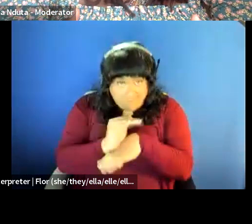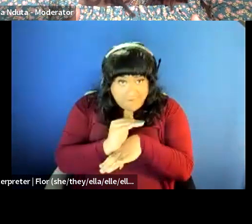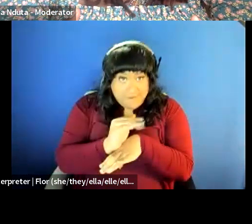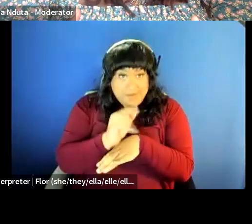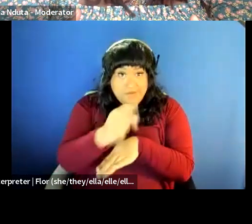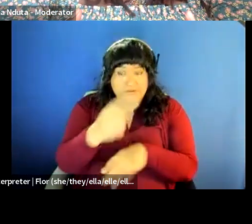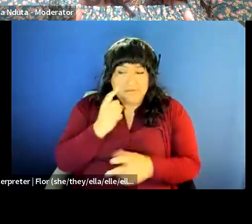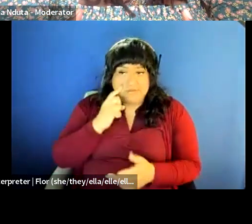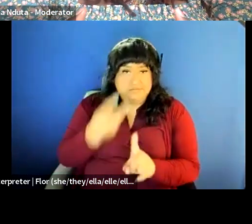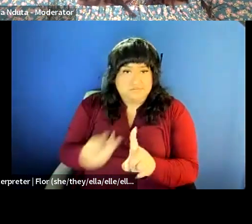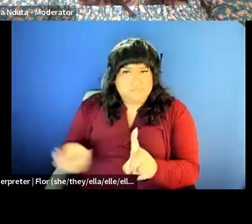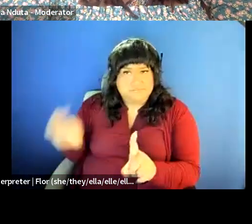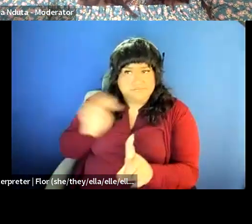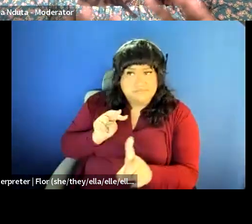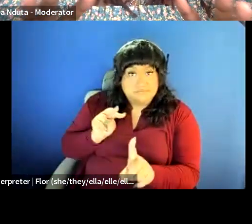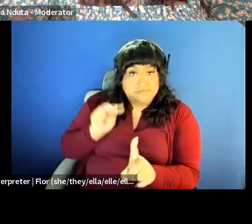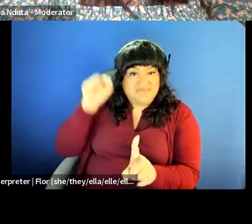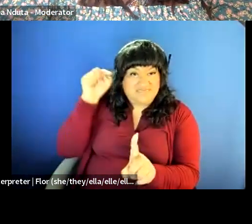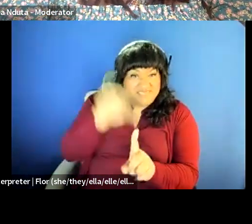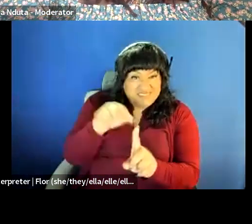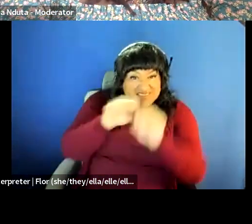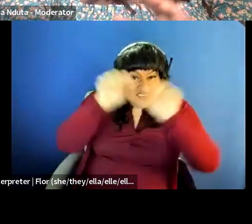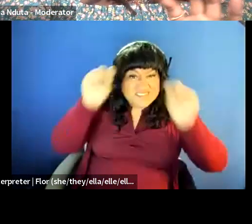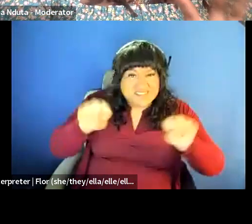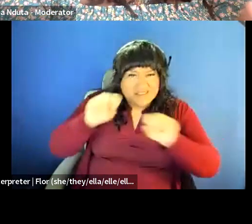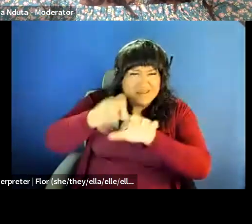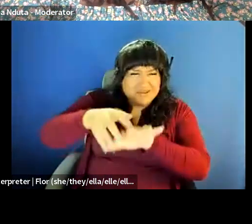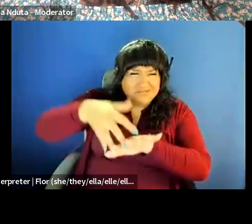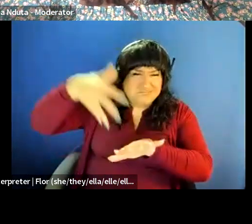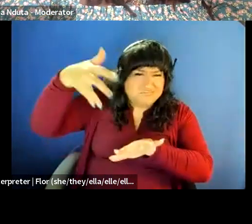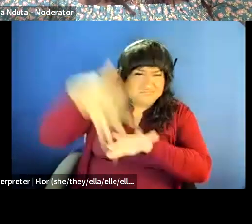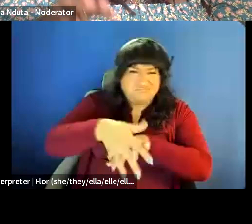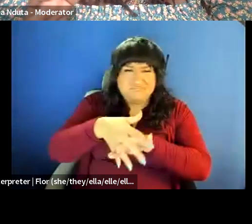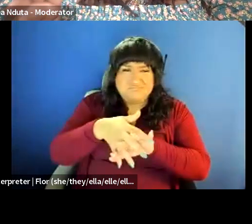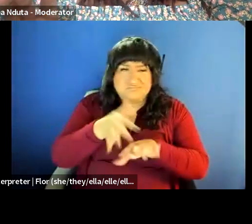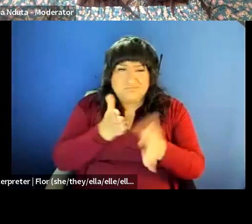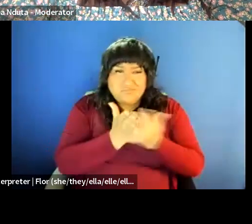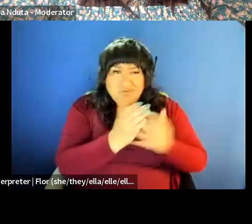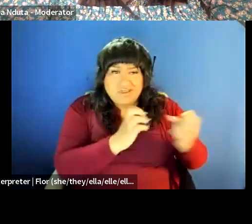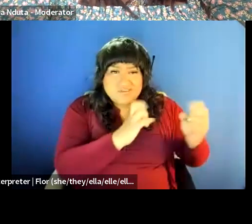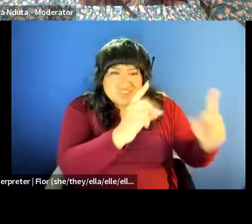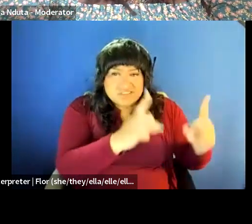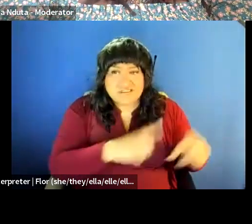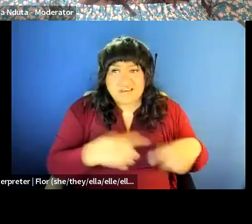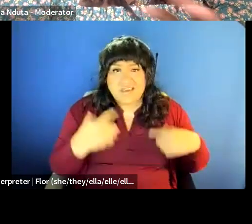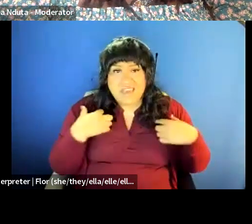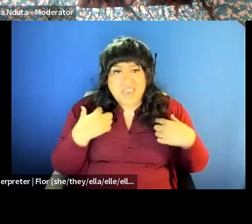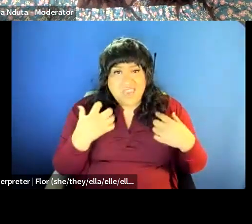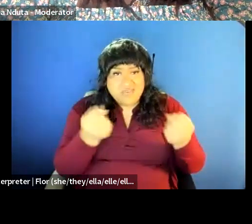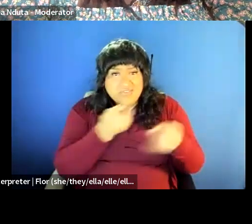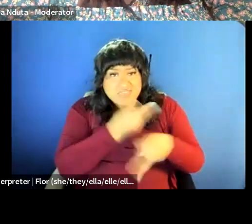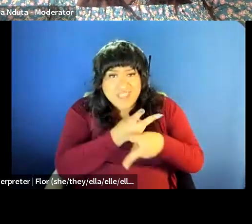system is so entrenched from our education to our healthcare to